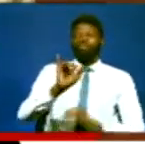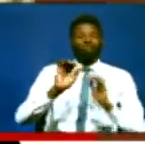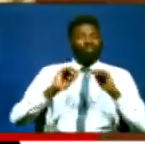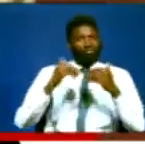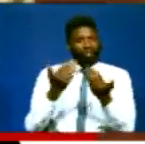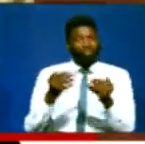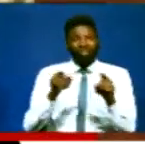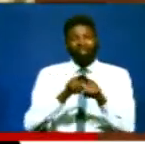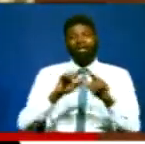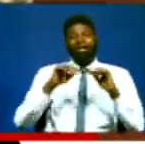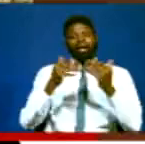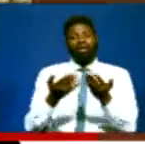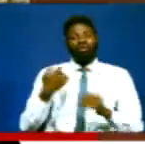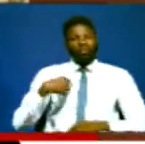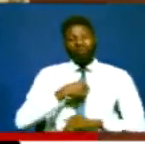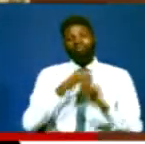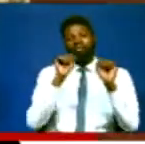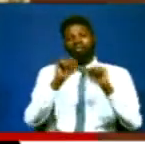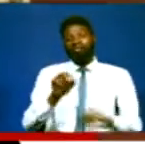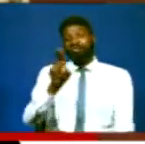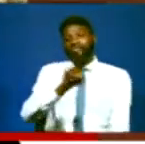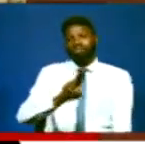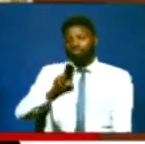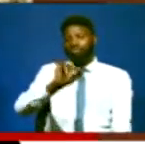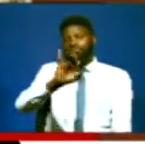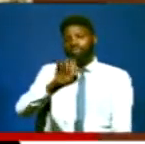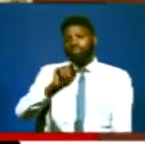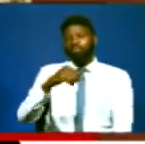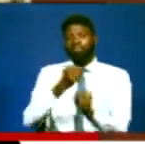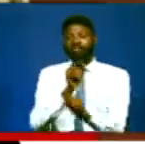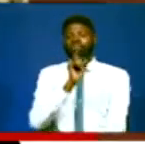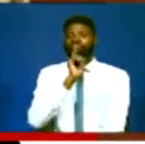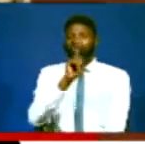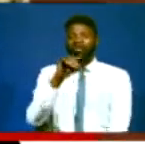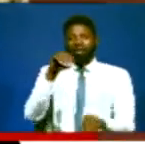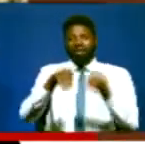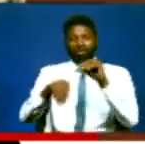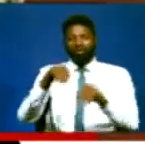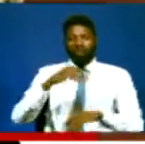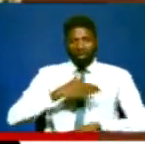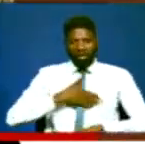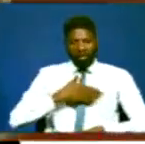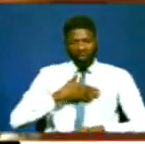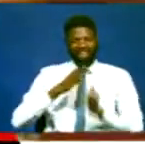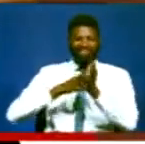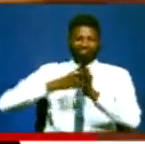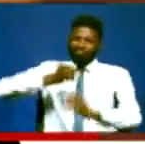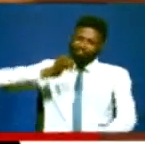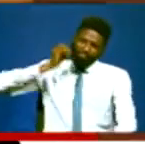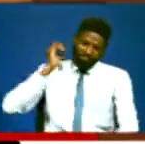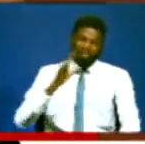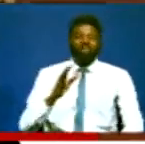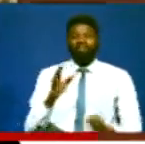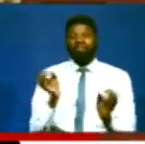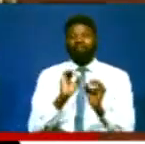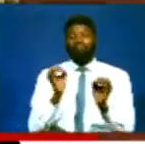ICT to ensure that our elections are not that expensive, mm-hmm. because there are countries where people just vote from the comfort of their home.